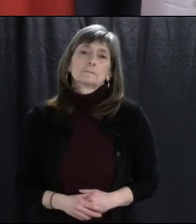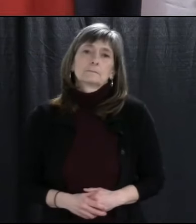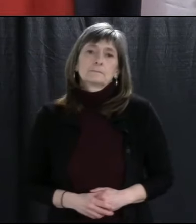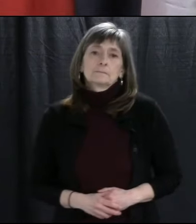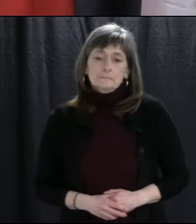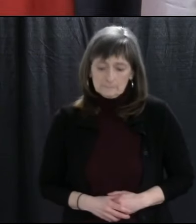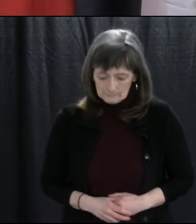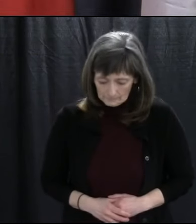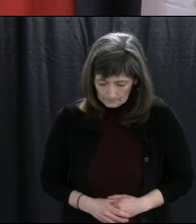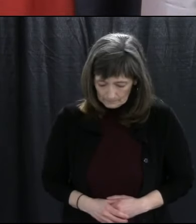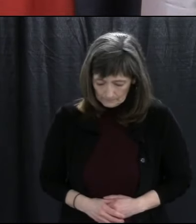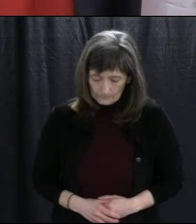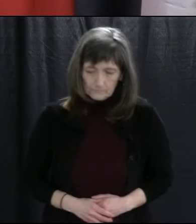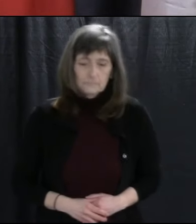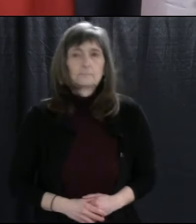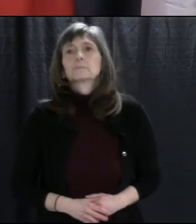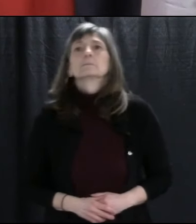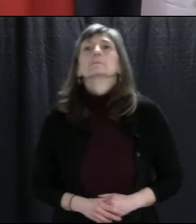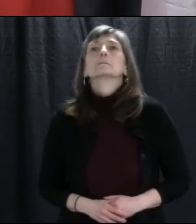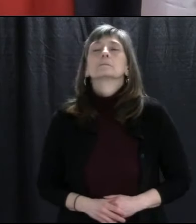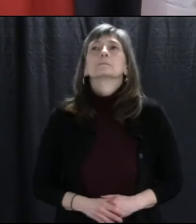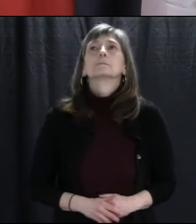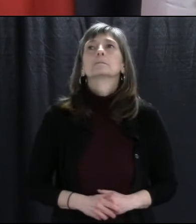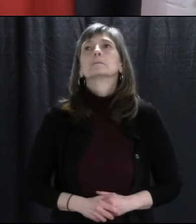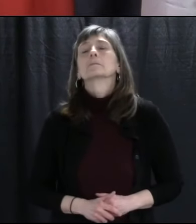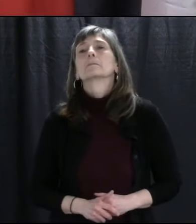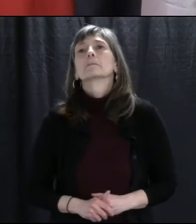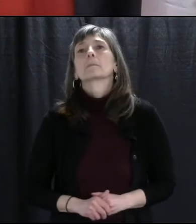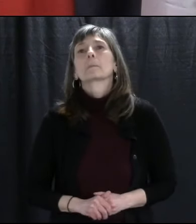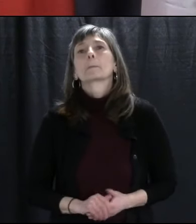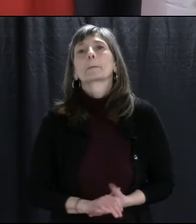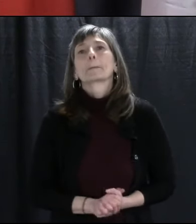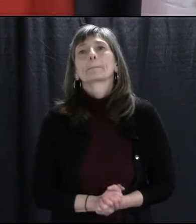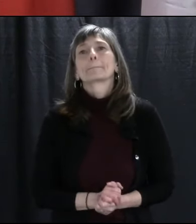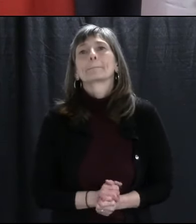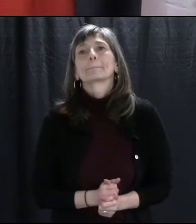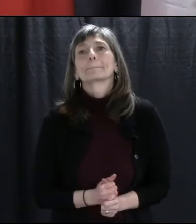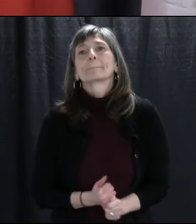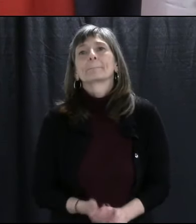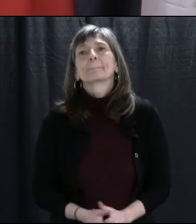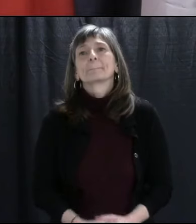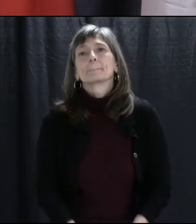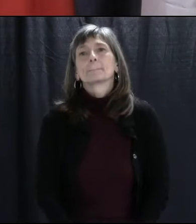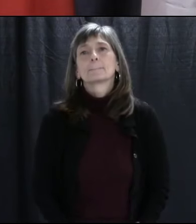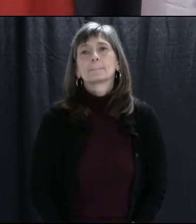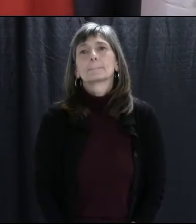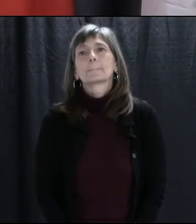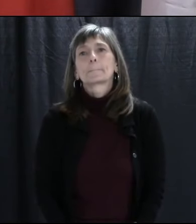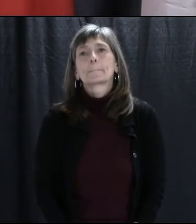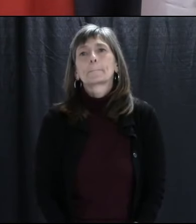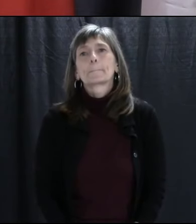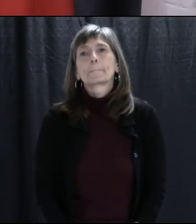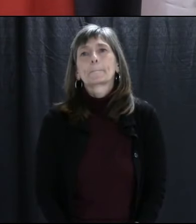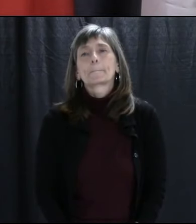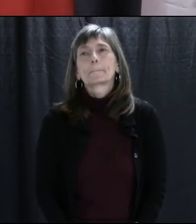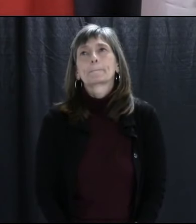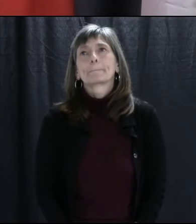Please press star 1 at this time if you have a question. There will be a brief pause while the participants register for